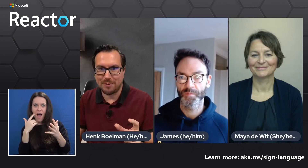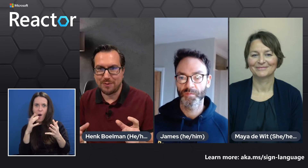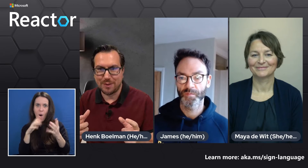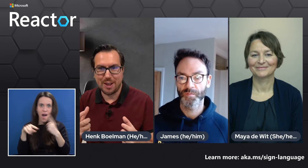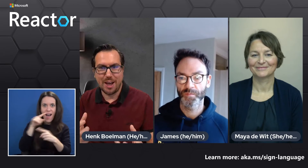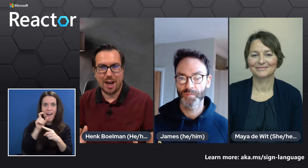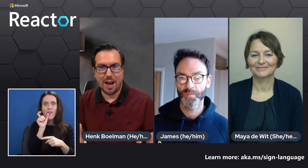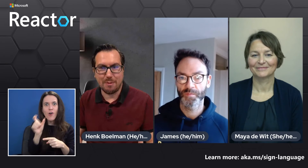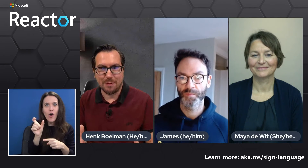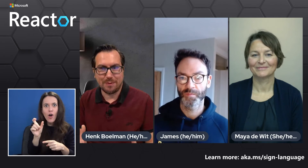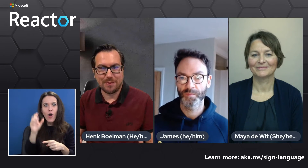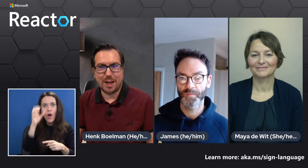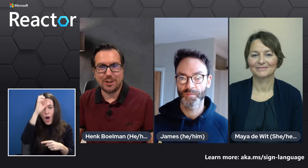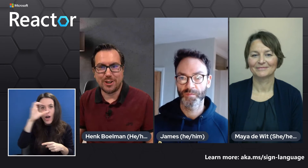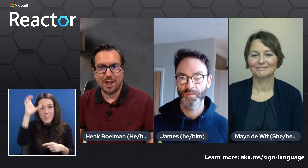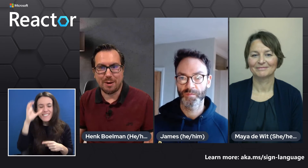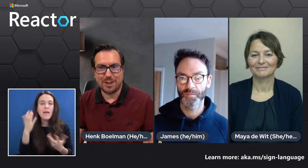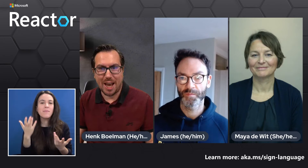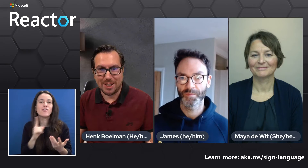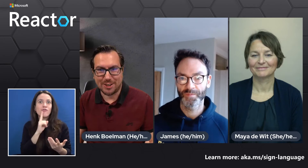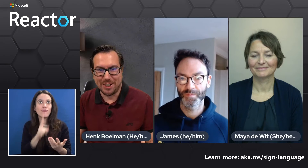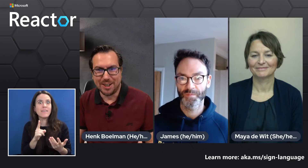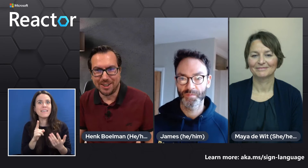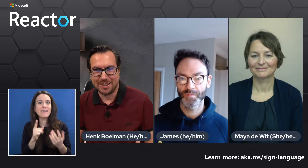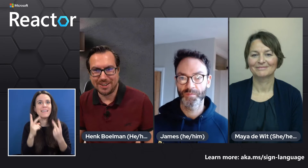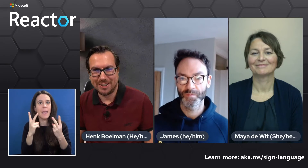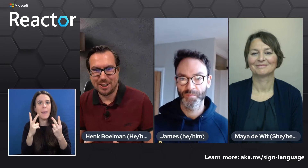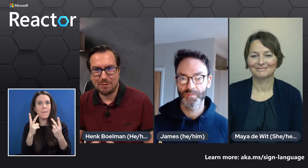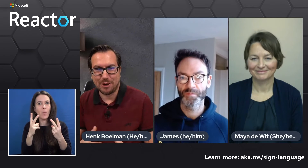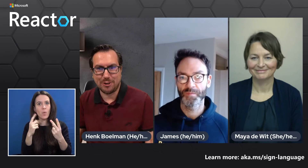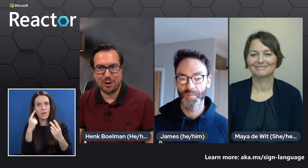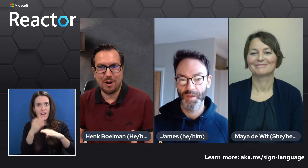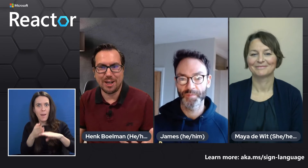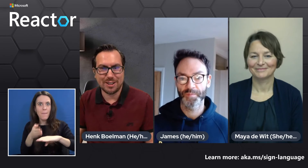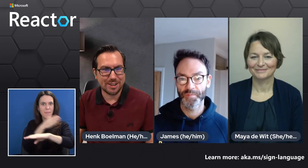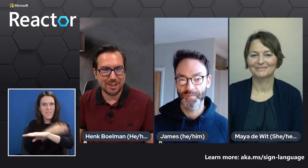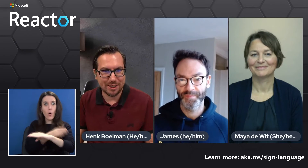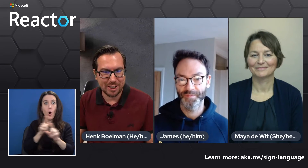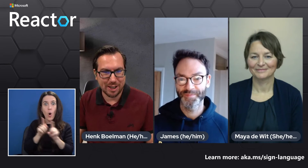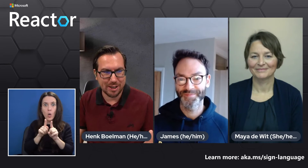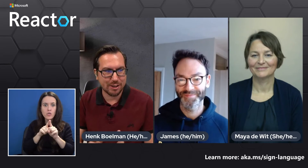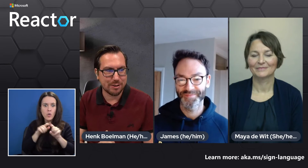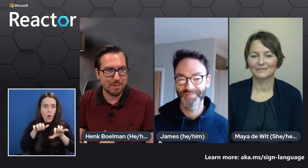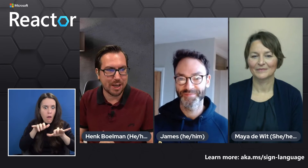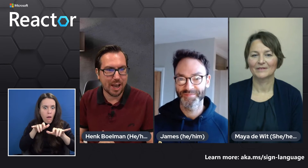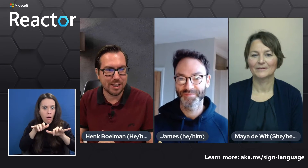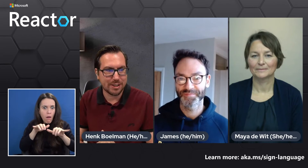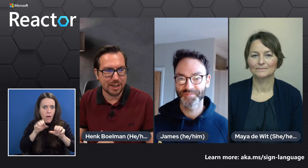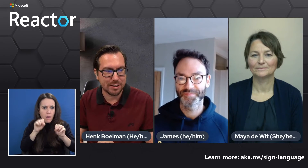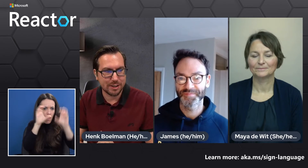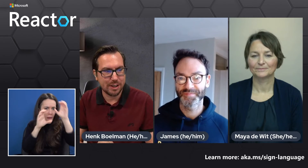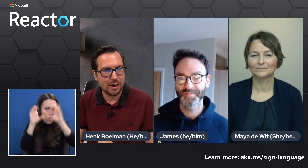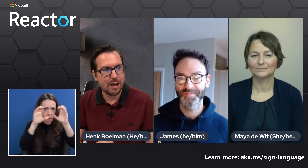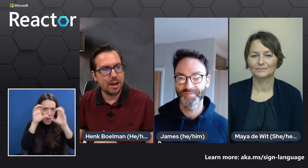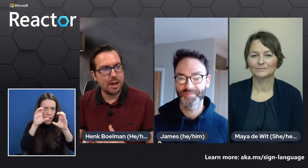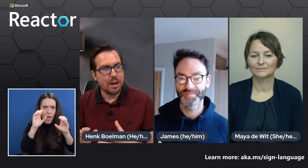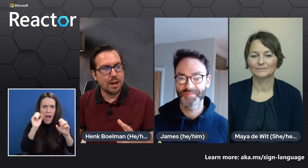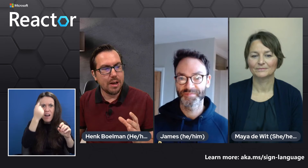what Azure Synapse is, because otherwise it doesn't make any